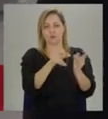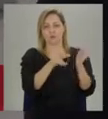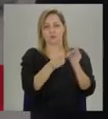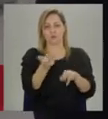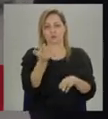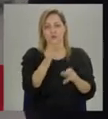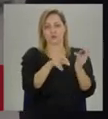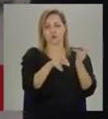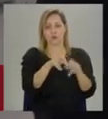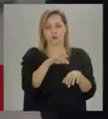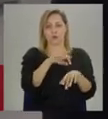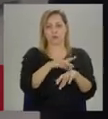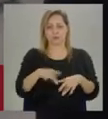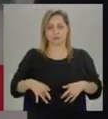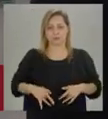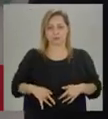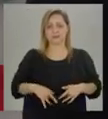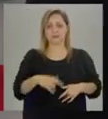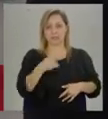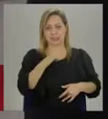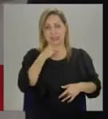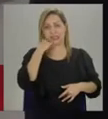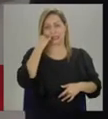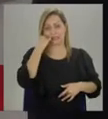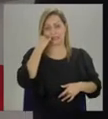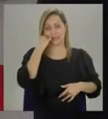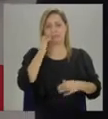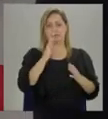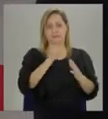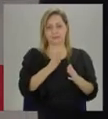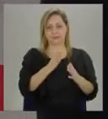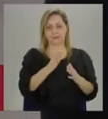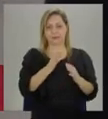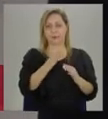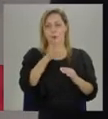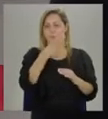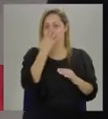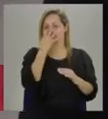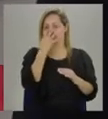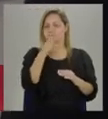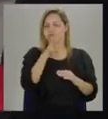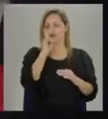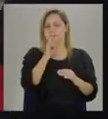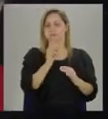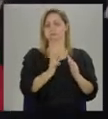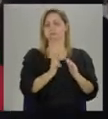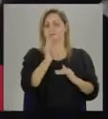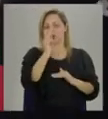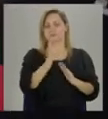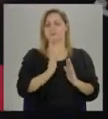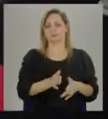with pneumonia, and most of them are so severe, they need a very high FiO2 of oxygen. Right. And